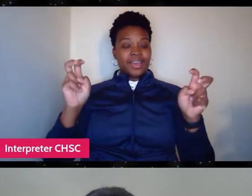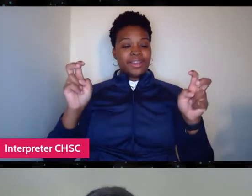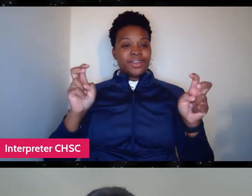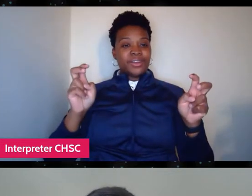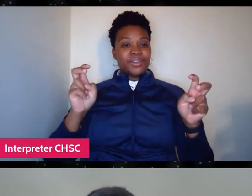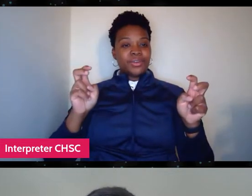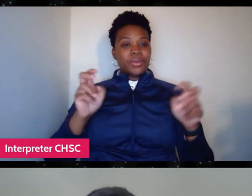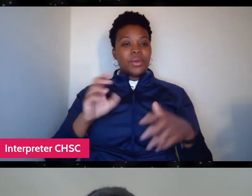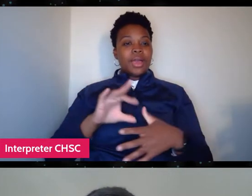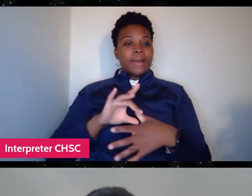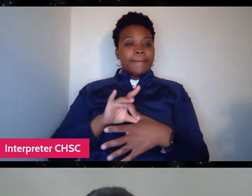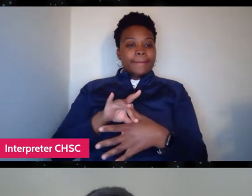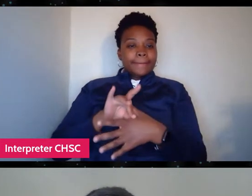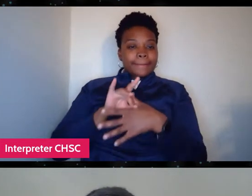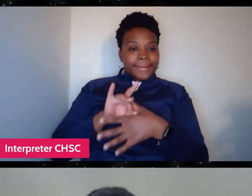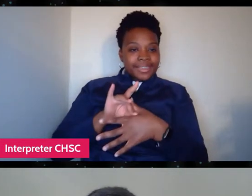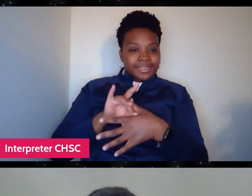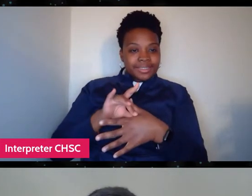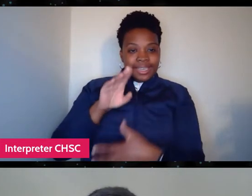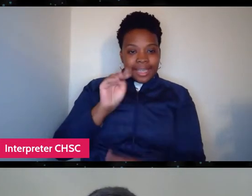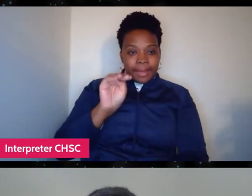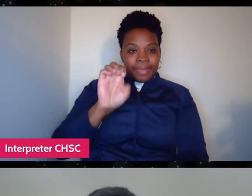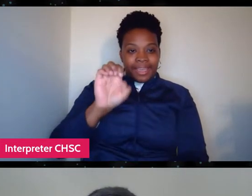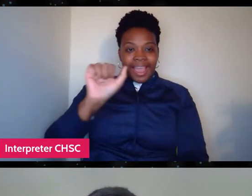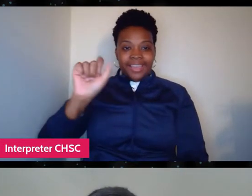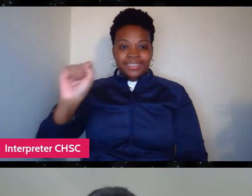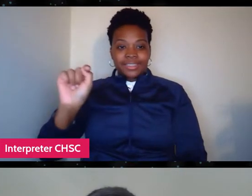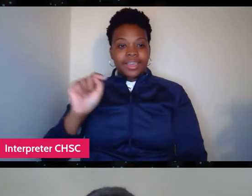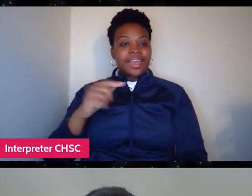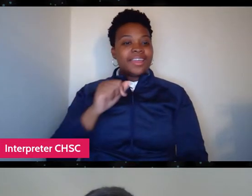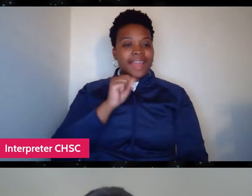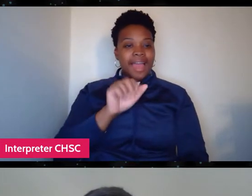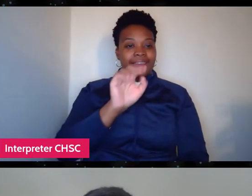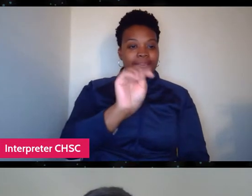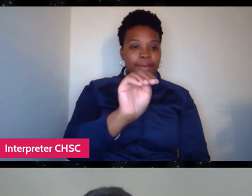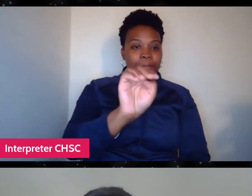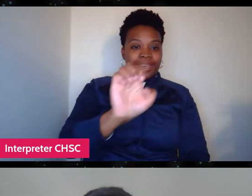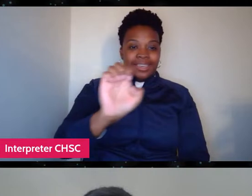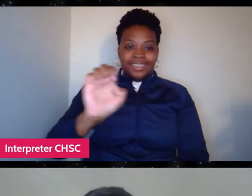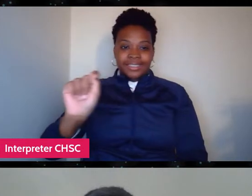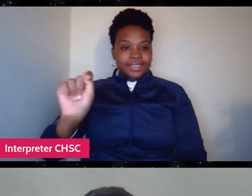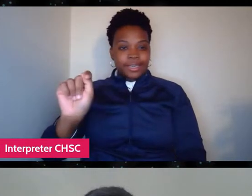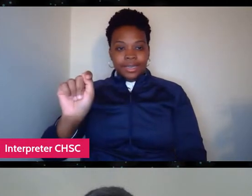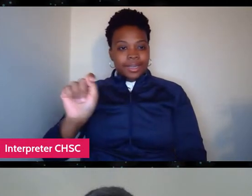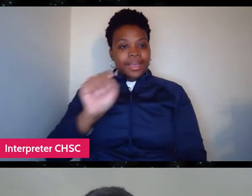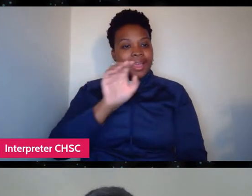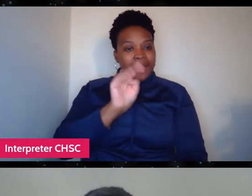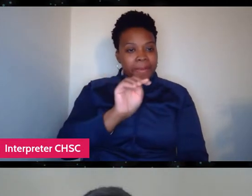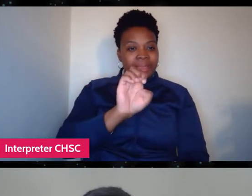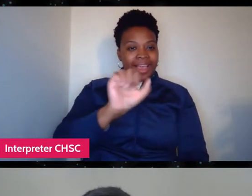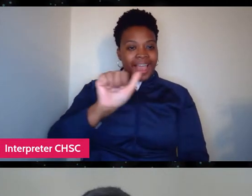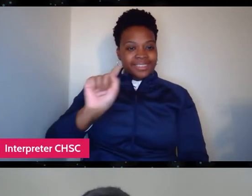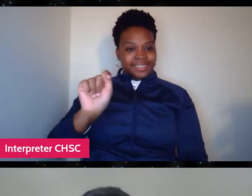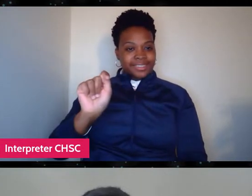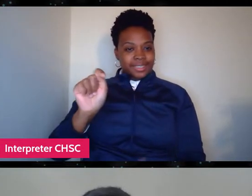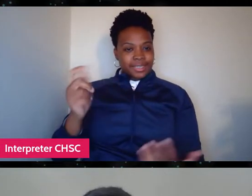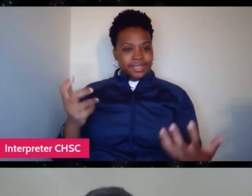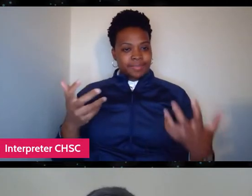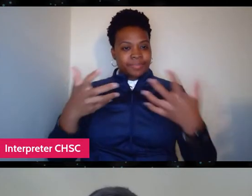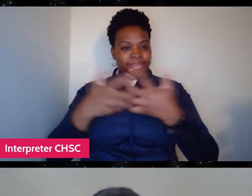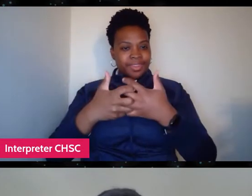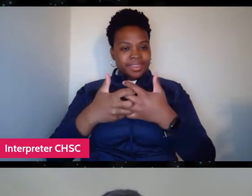words, Meet the Future, M-E-A-T, not M-E-E-T, goes hand in hand